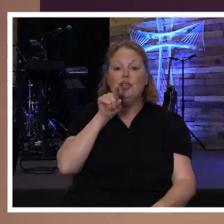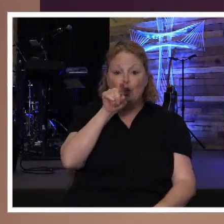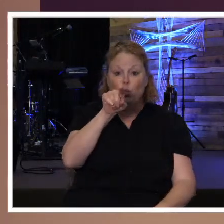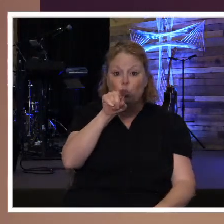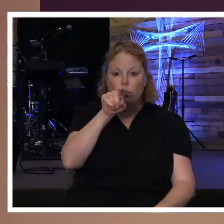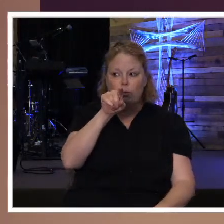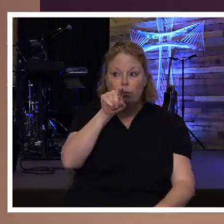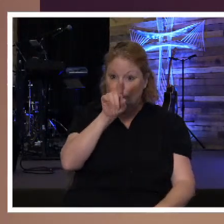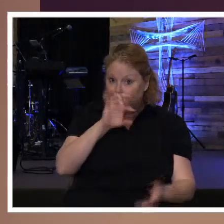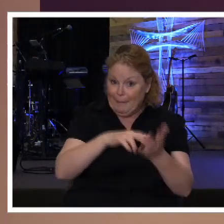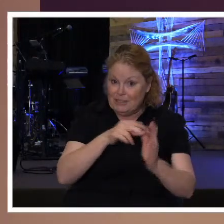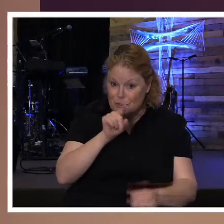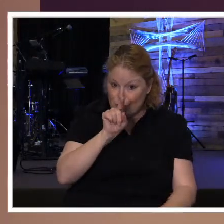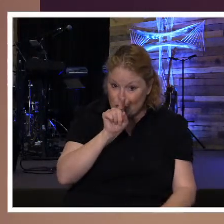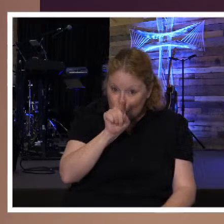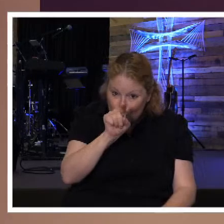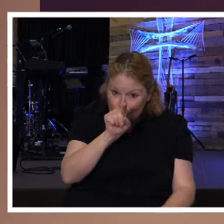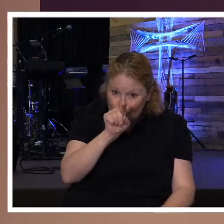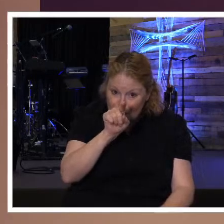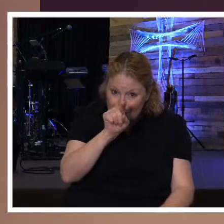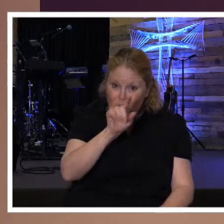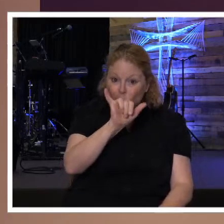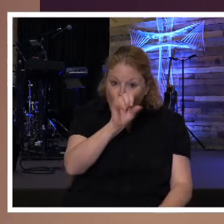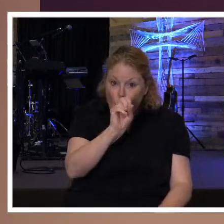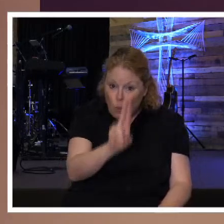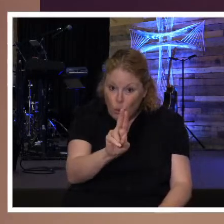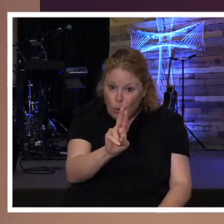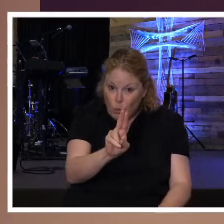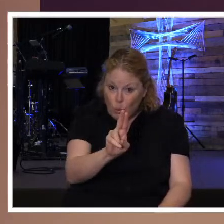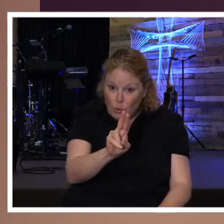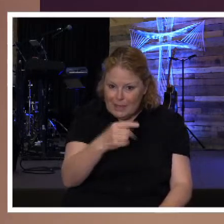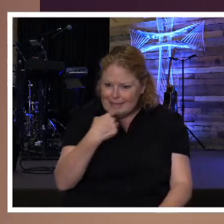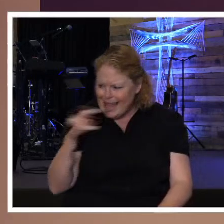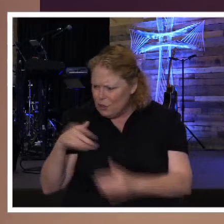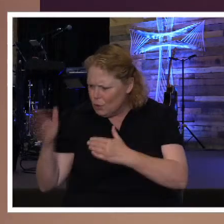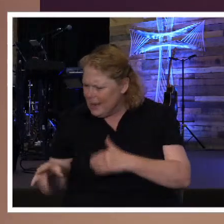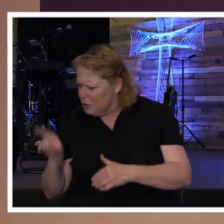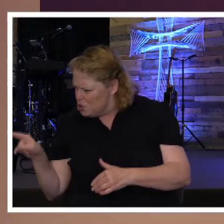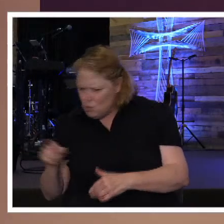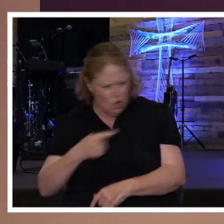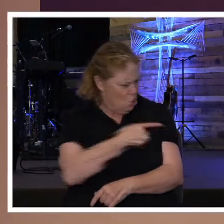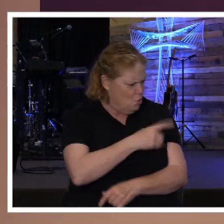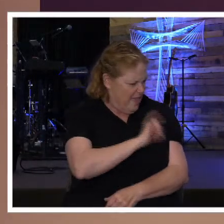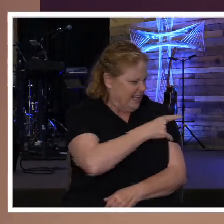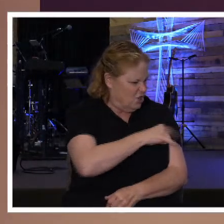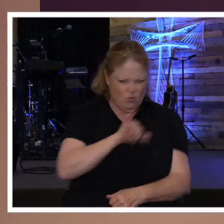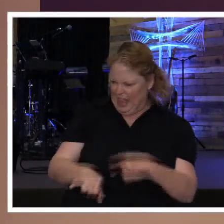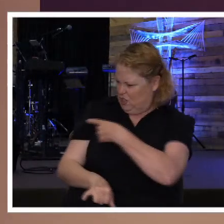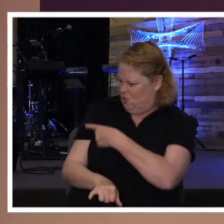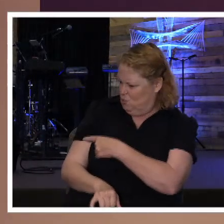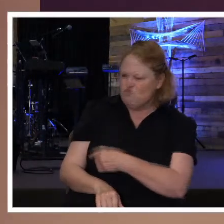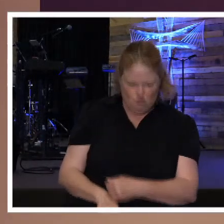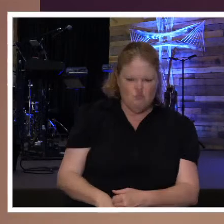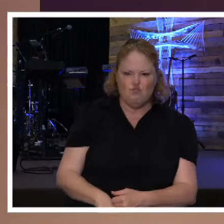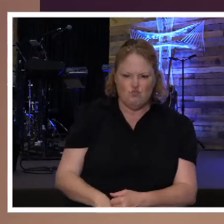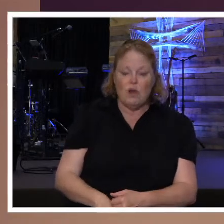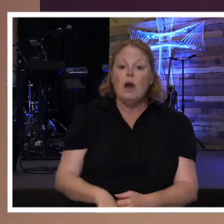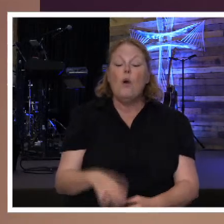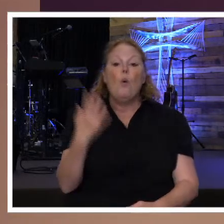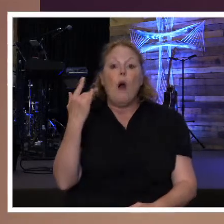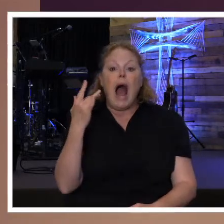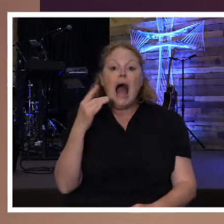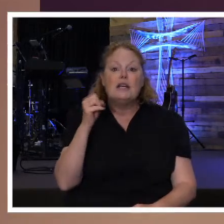you." Okay, tell him out loud this time. He's talking about you. "So that